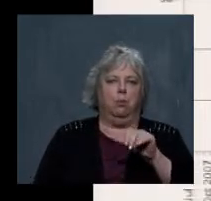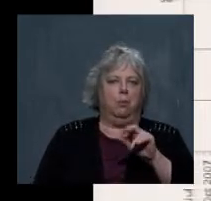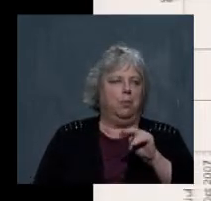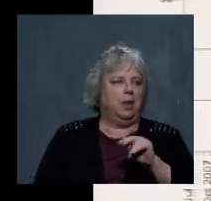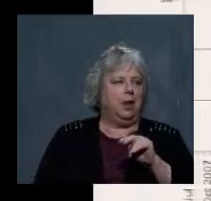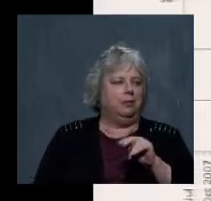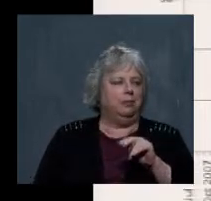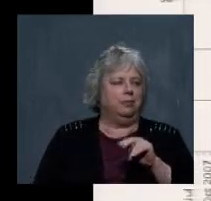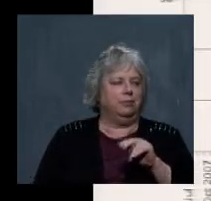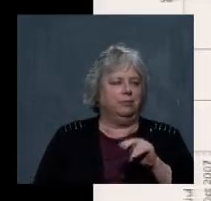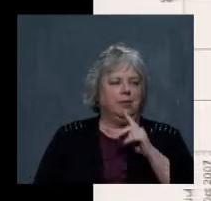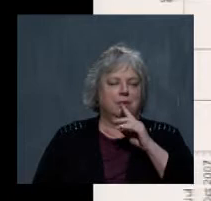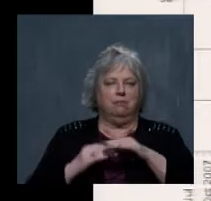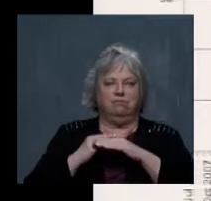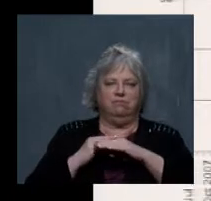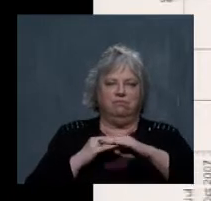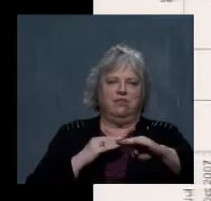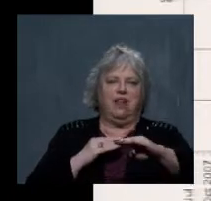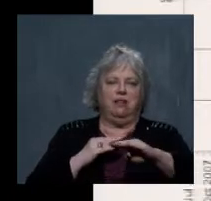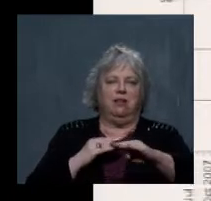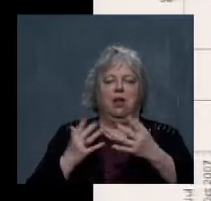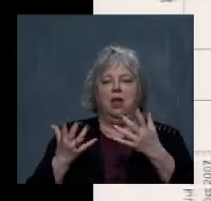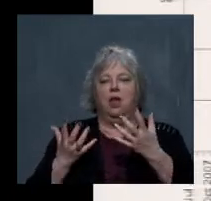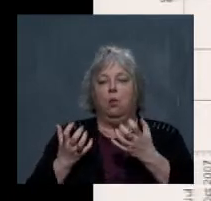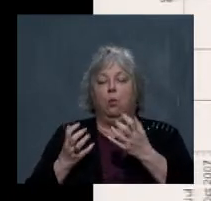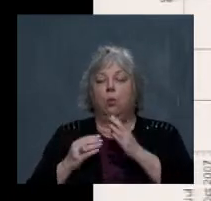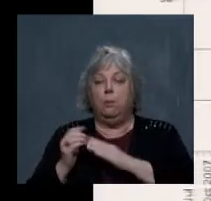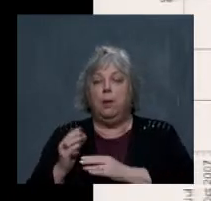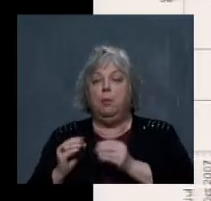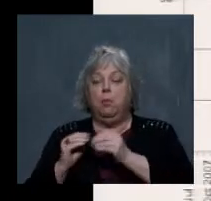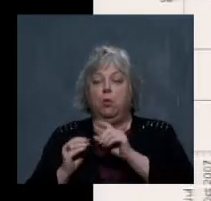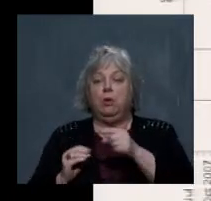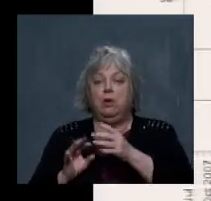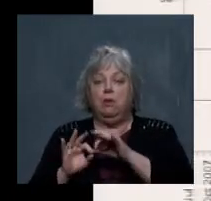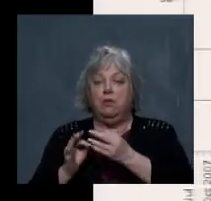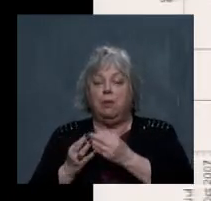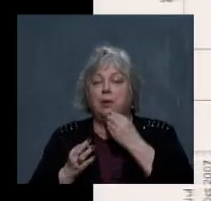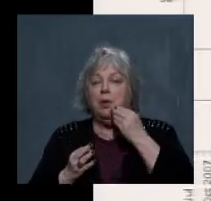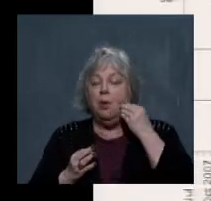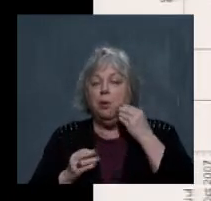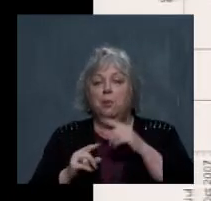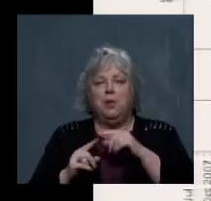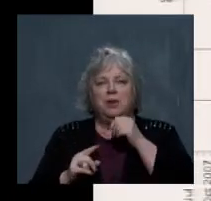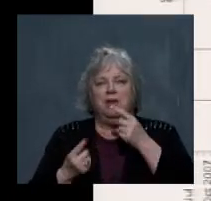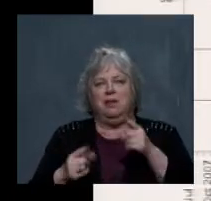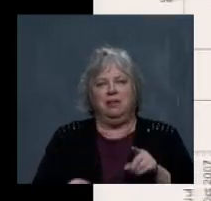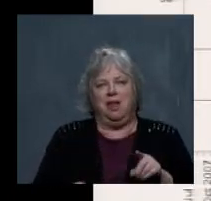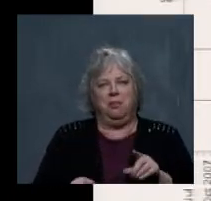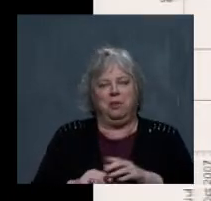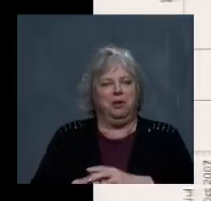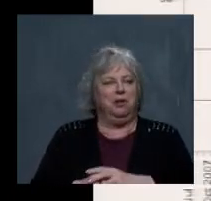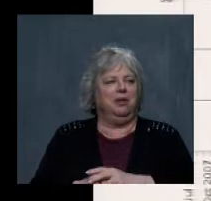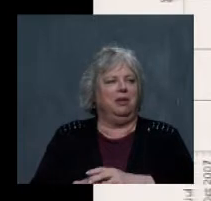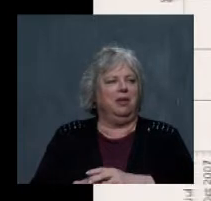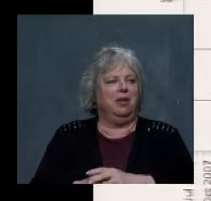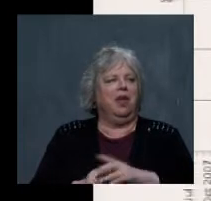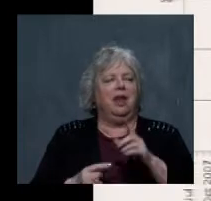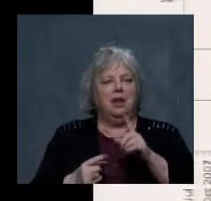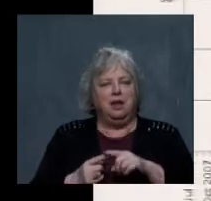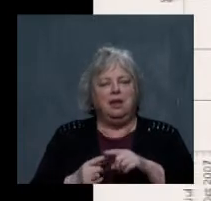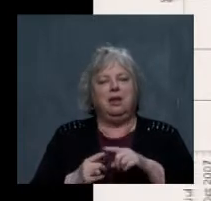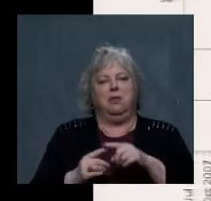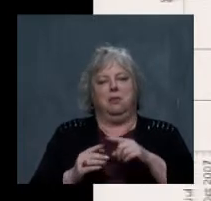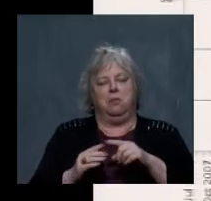It's like a flat line. I want to build more single-family homes, but they're not coming. And until they come